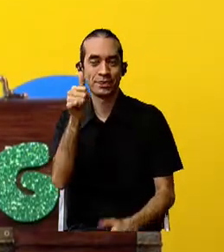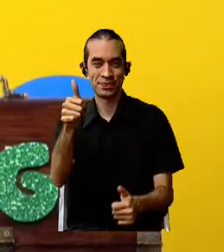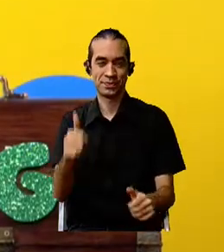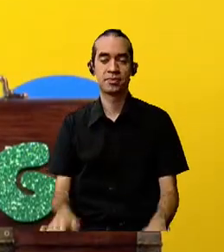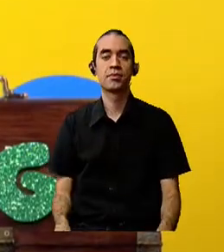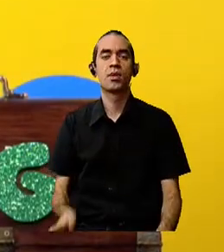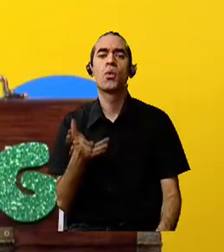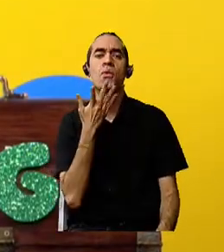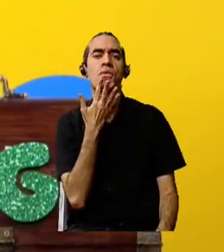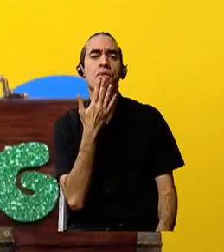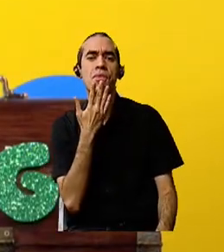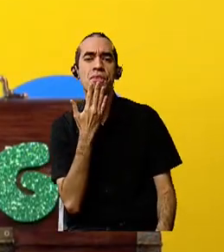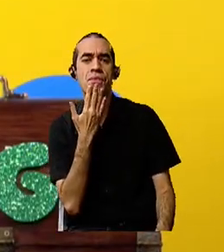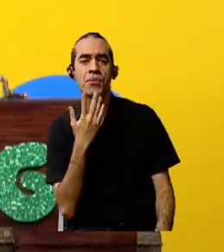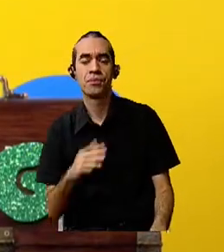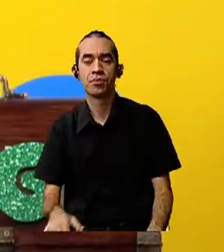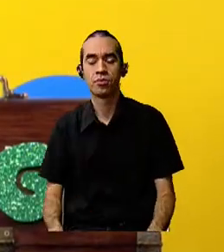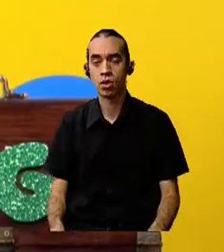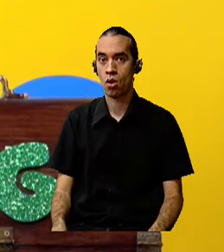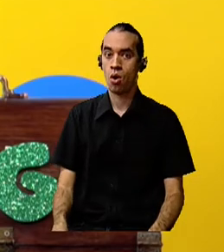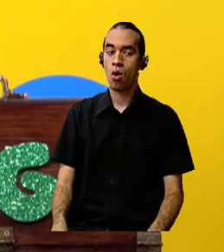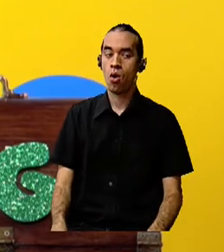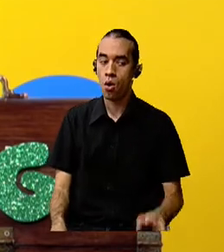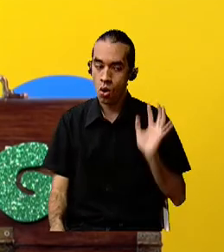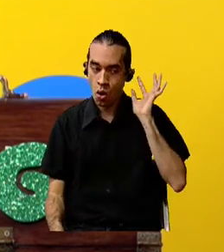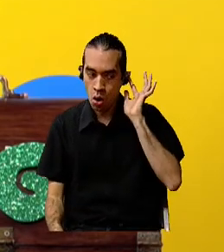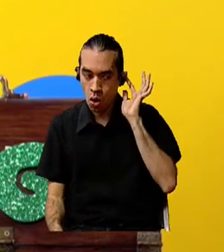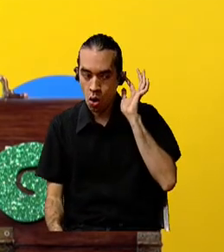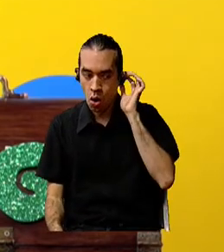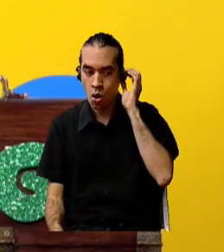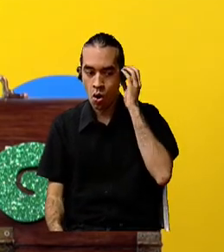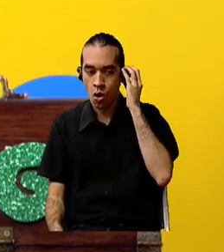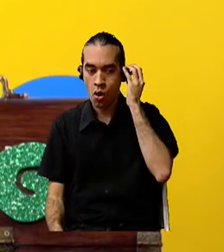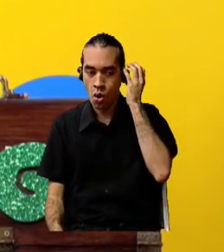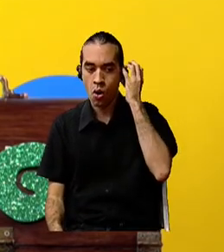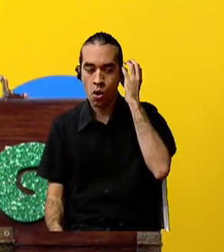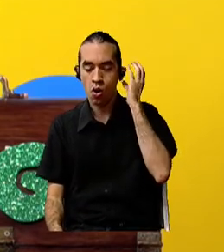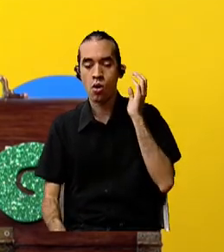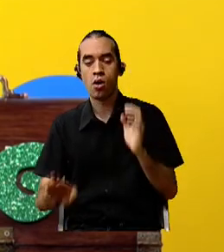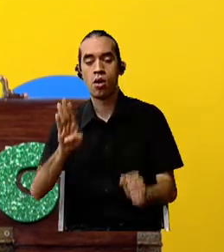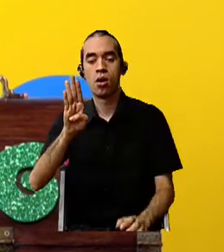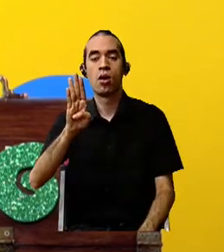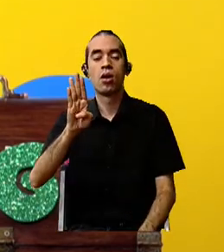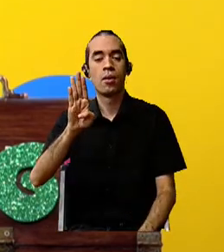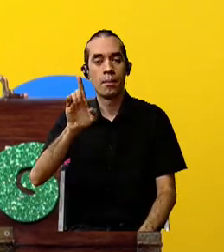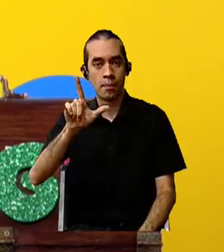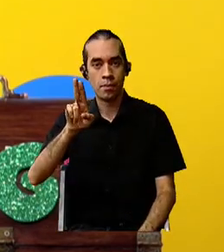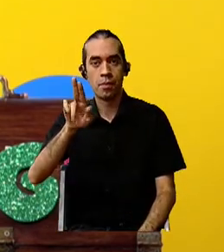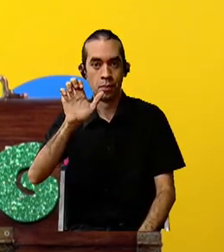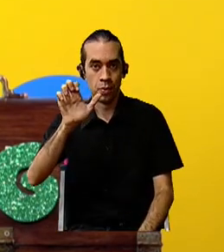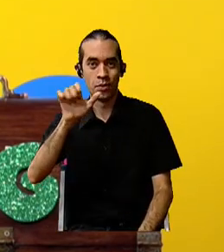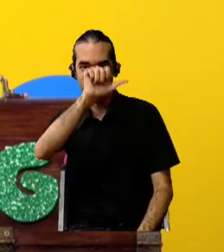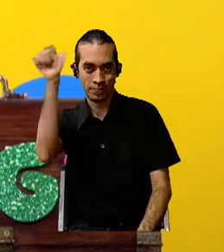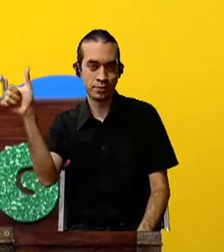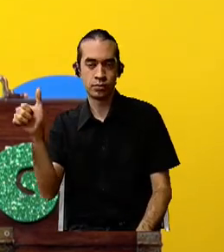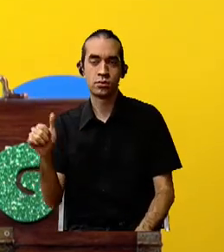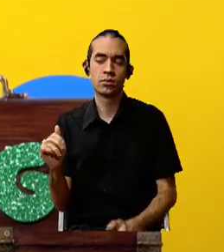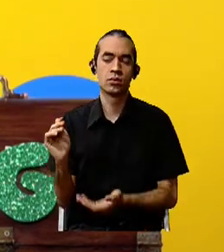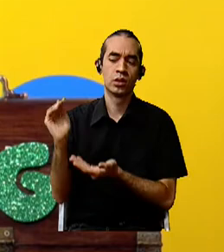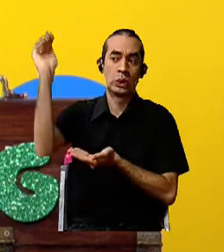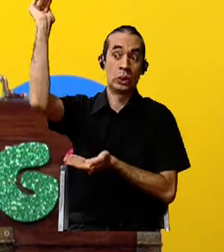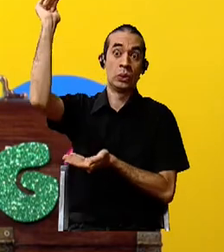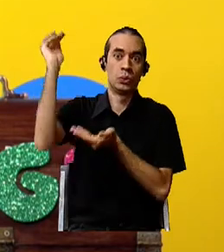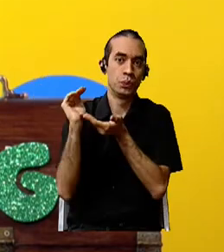color is that bird? Okay, that animal is blue. And is the bird big or